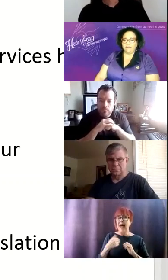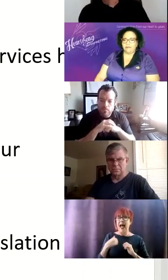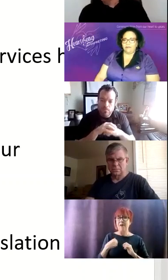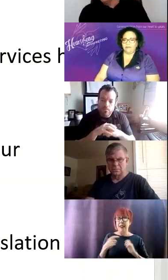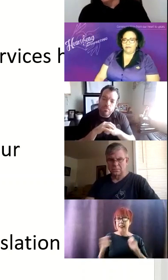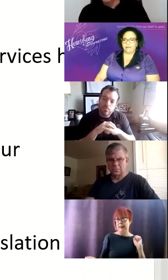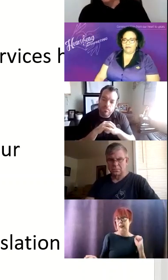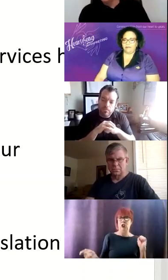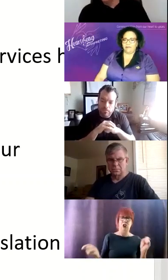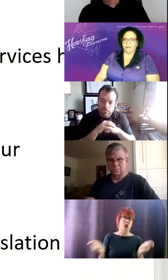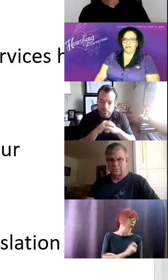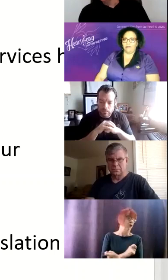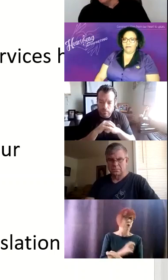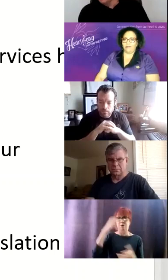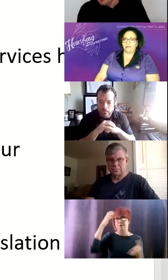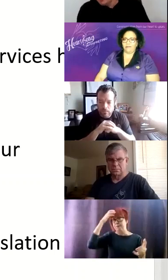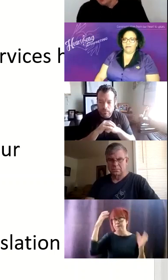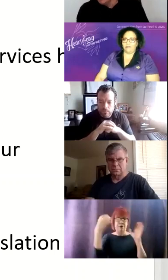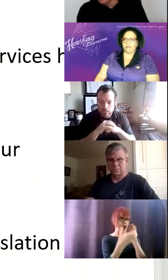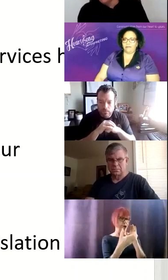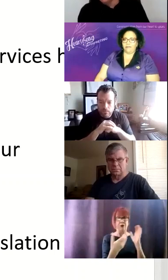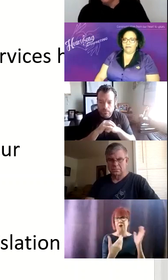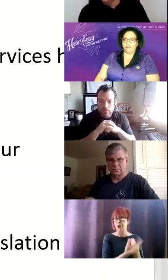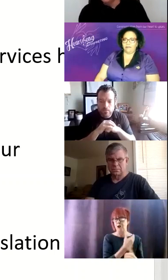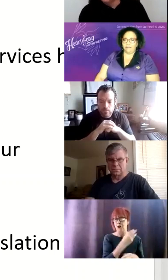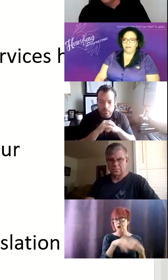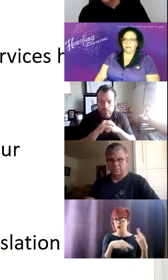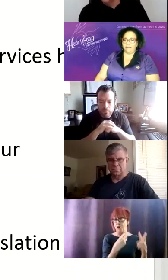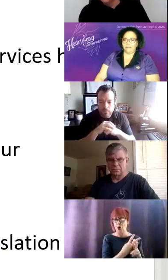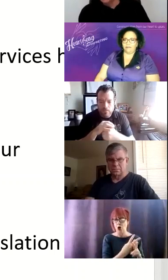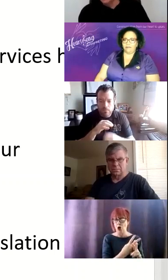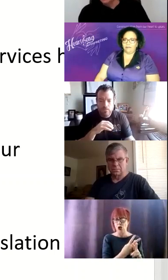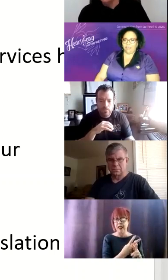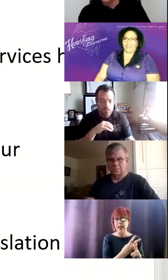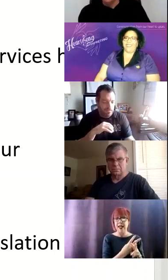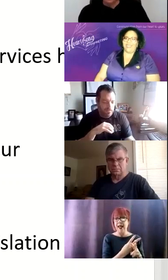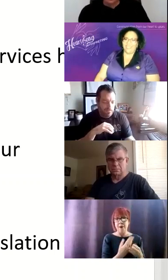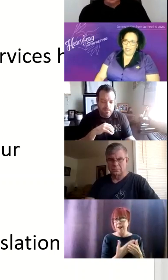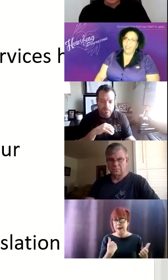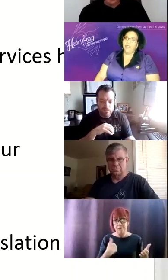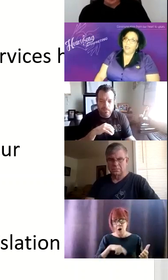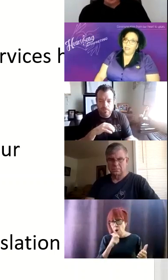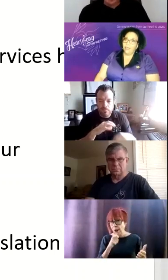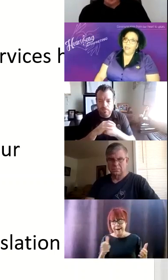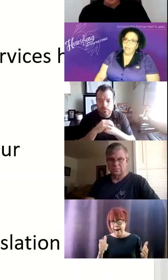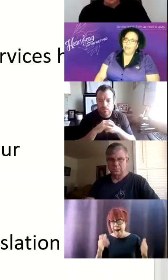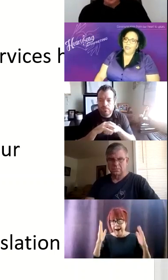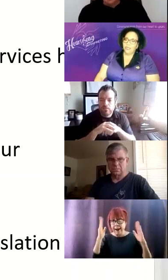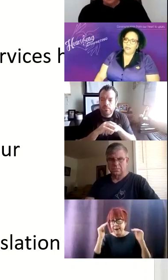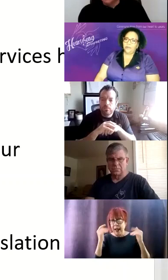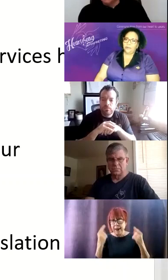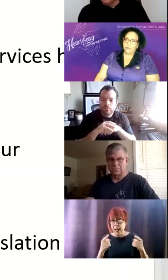this whole, new world that I don't think any of us really anticipated occurring so quickly.